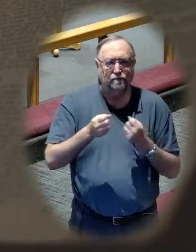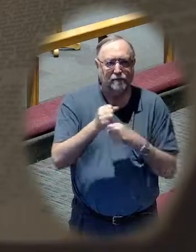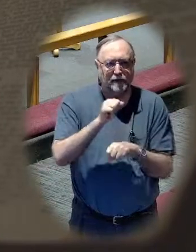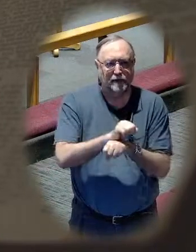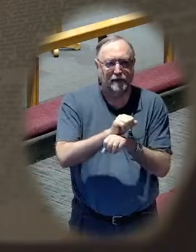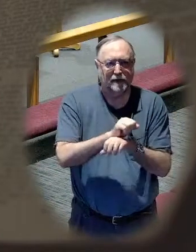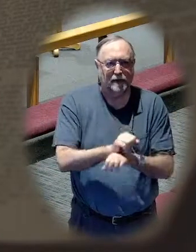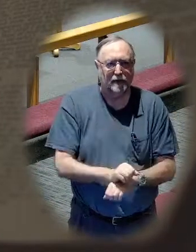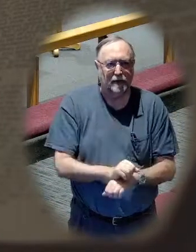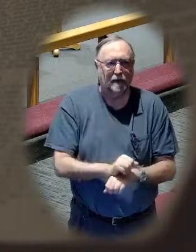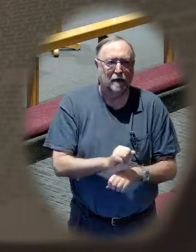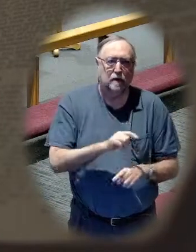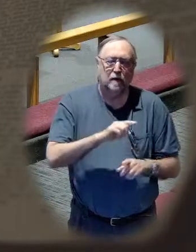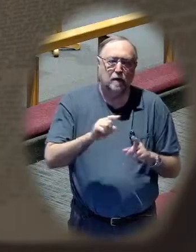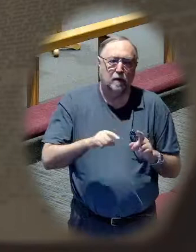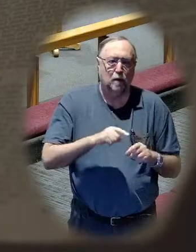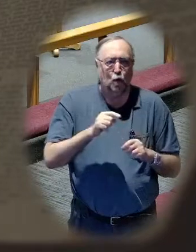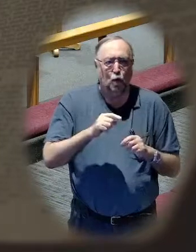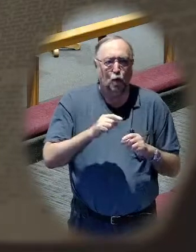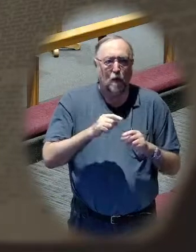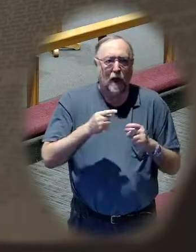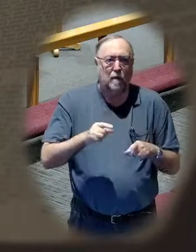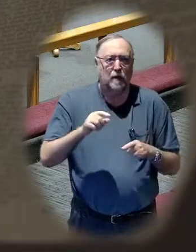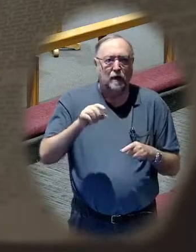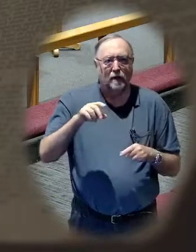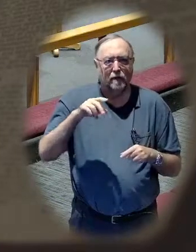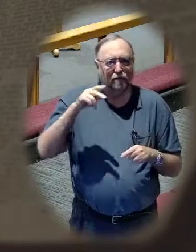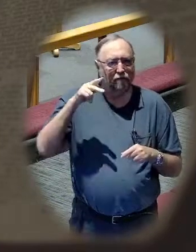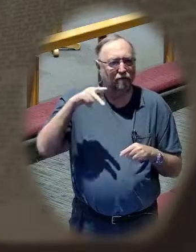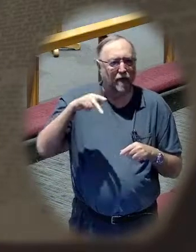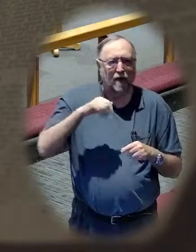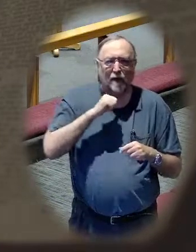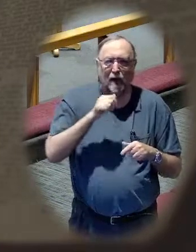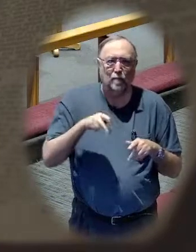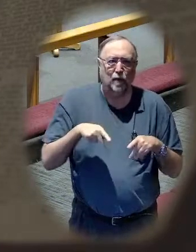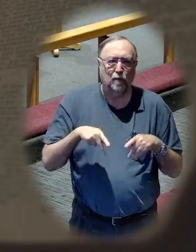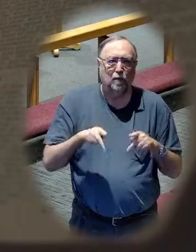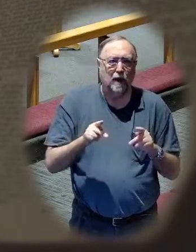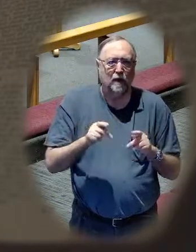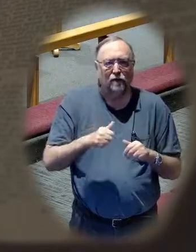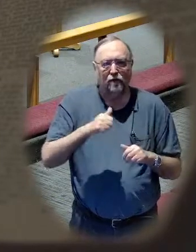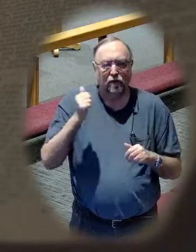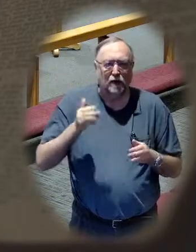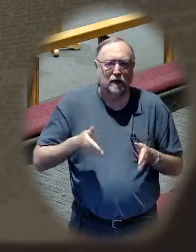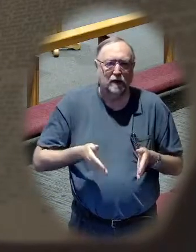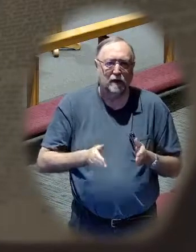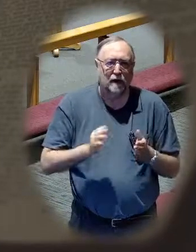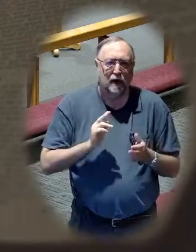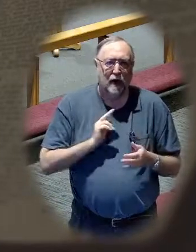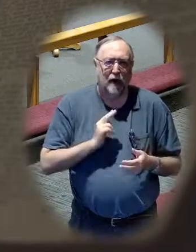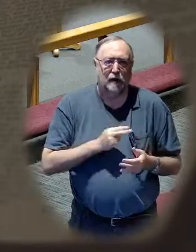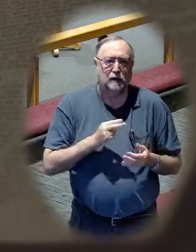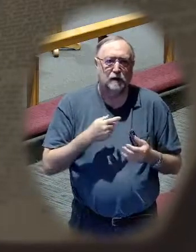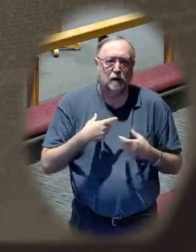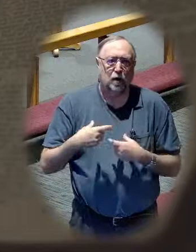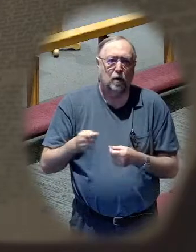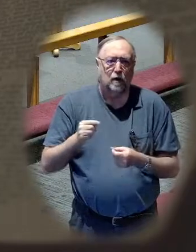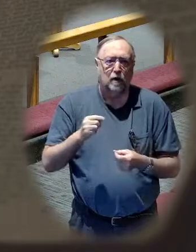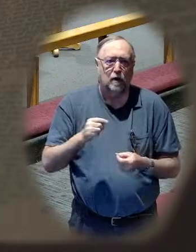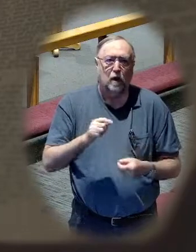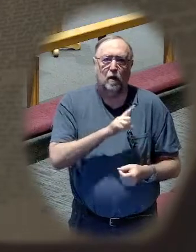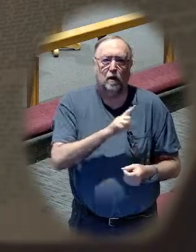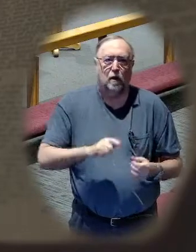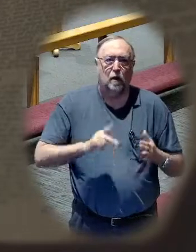Pharaoh stubbornly refused to let us go, the Lord killed all the firstborn in the land of Egypt, both